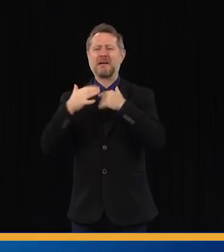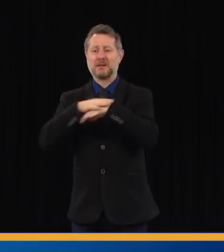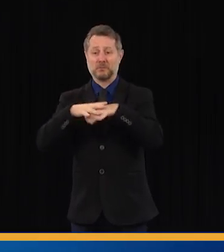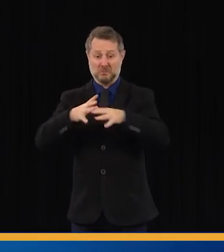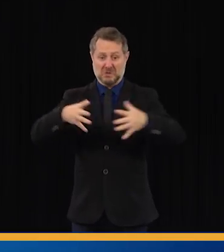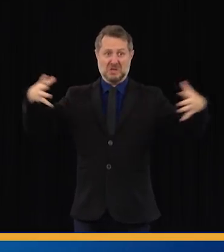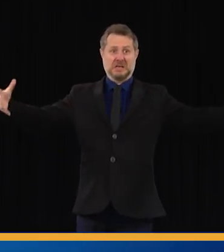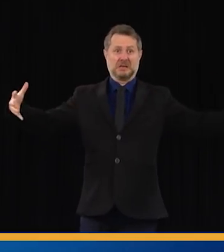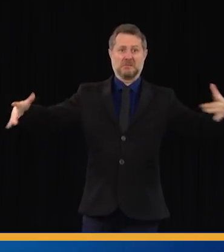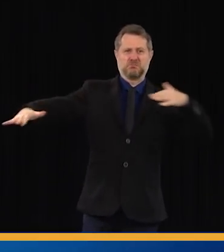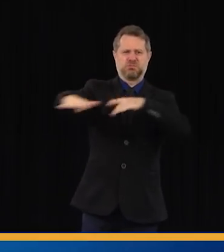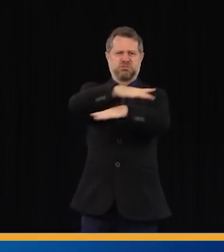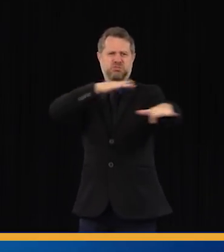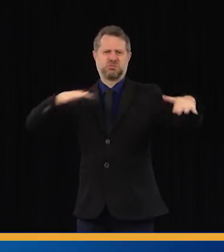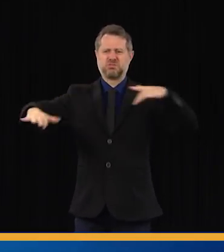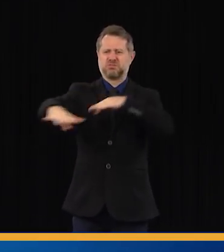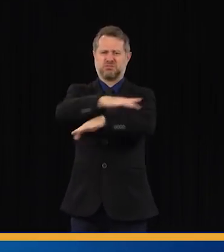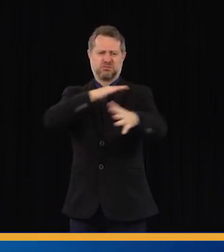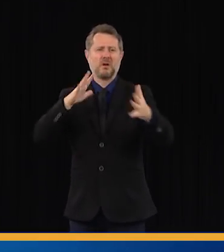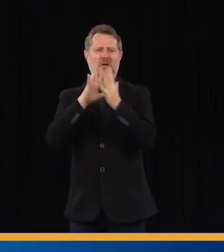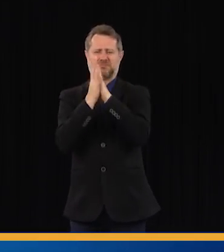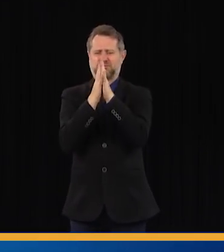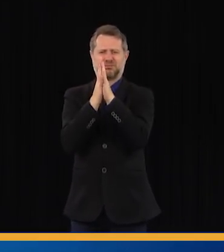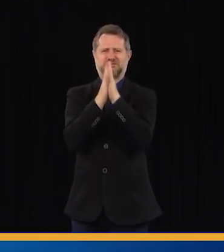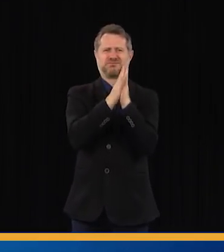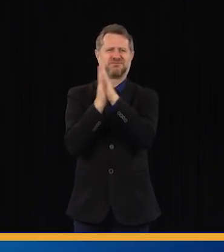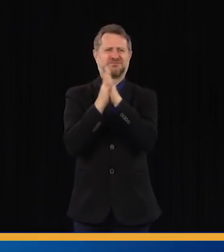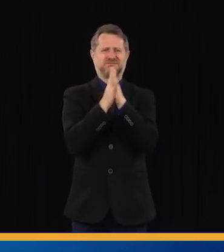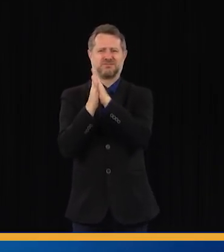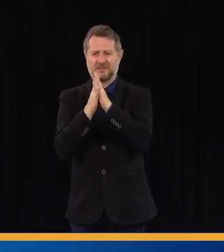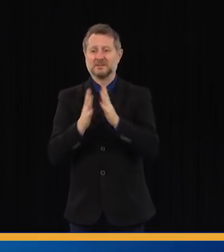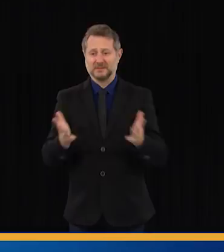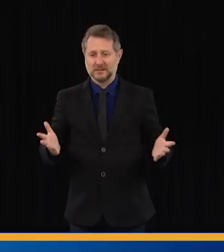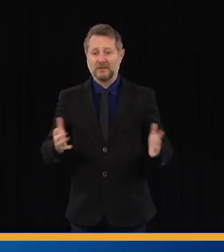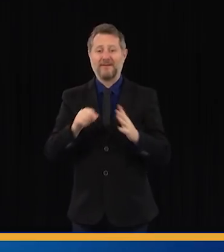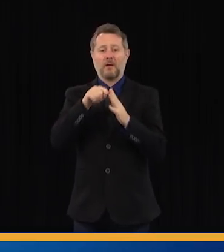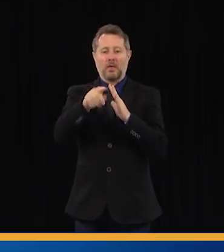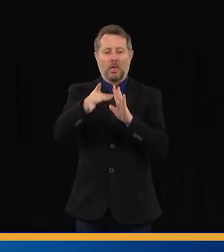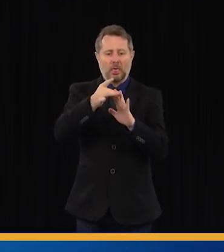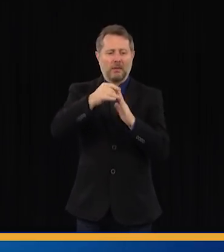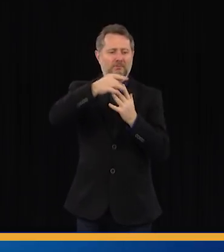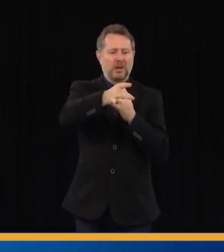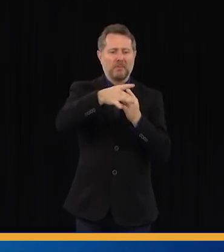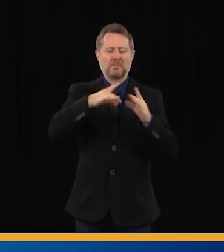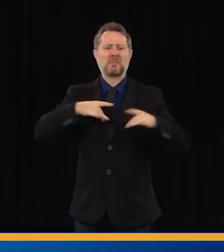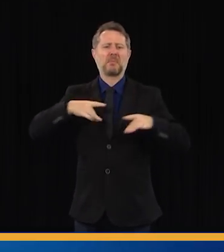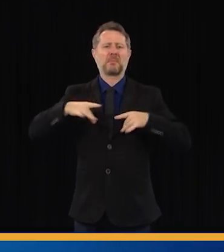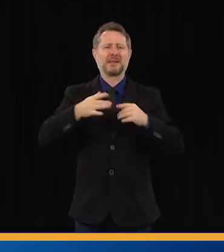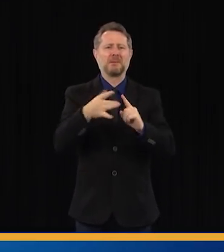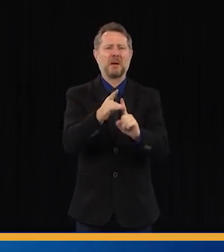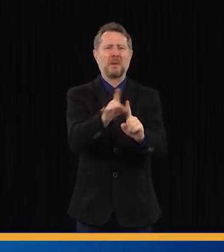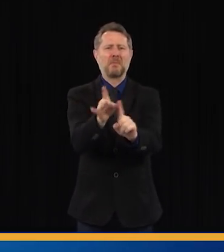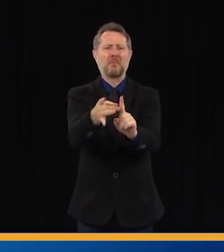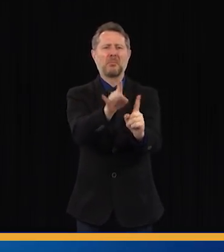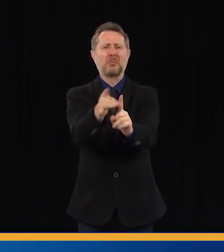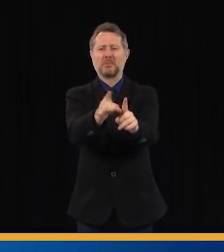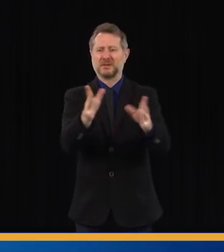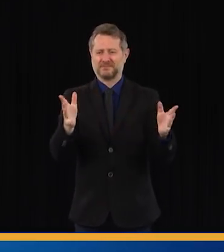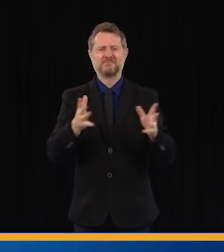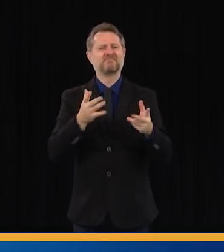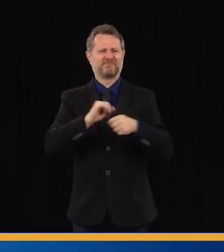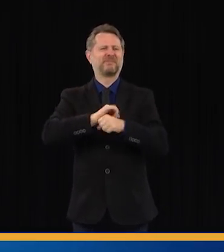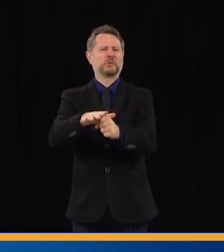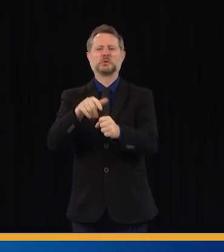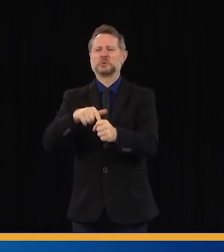geographic location allowing that virus to spread, and that virus is very good at what it does. It is a killer. It is